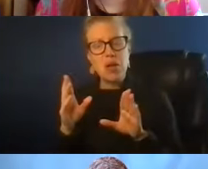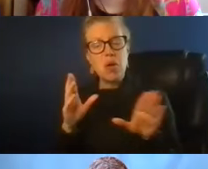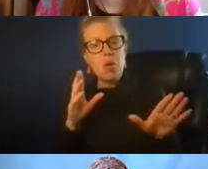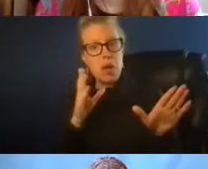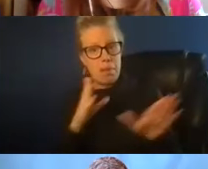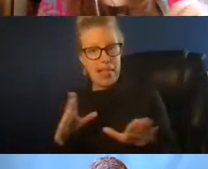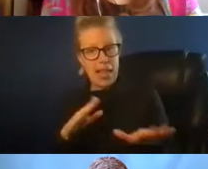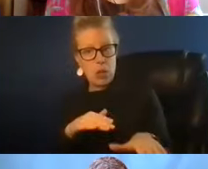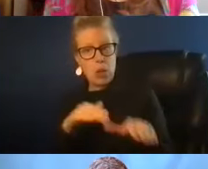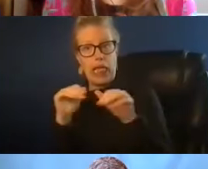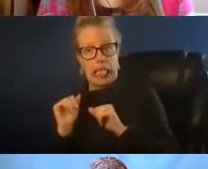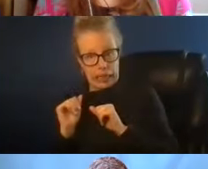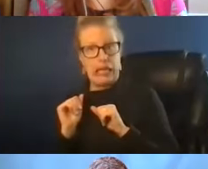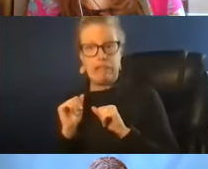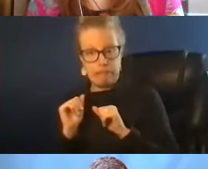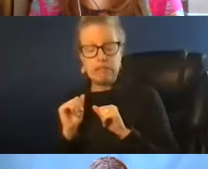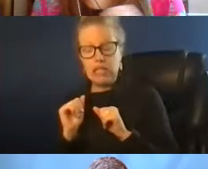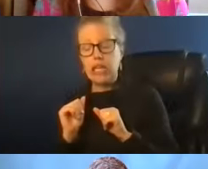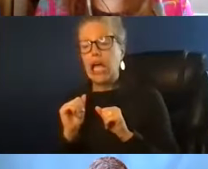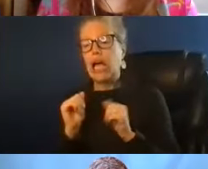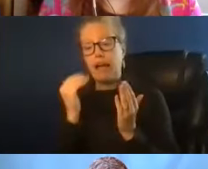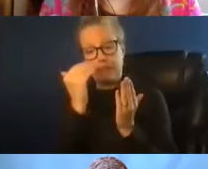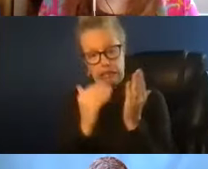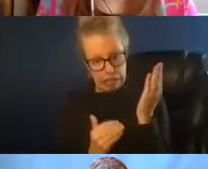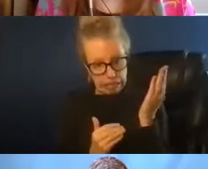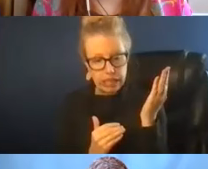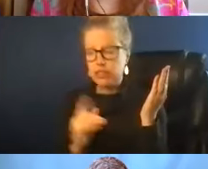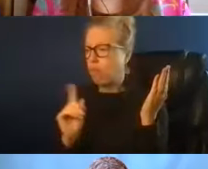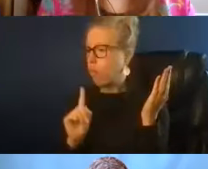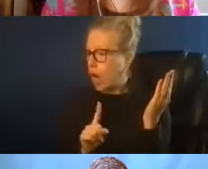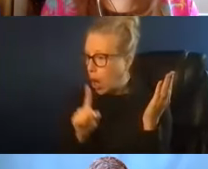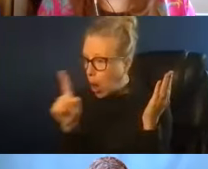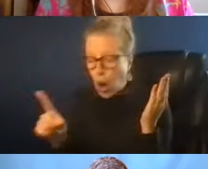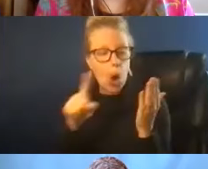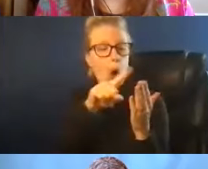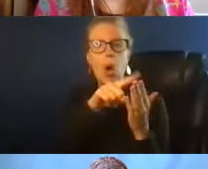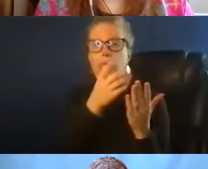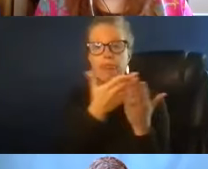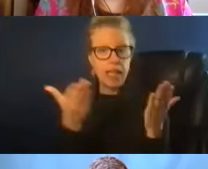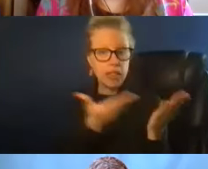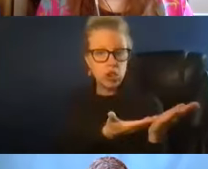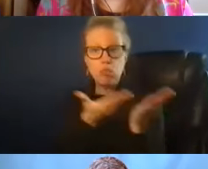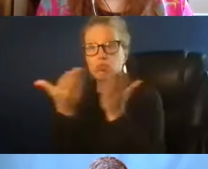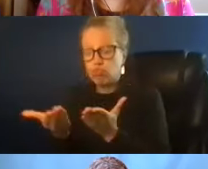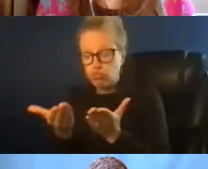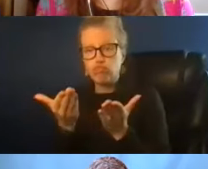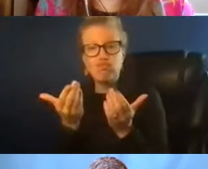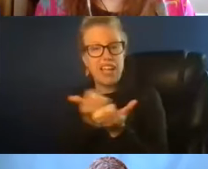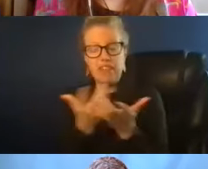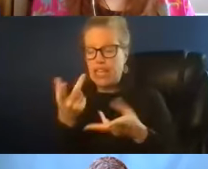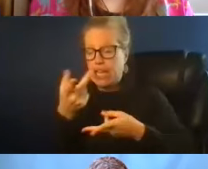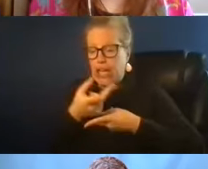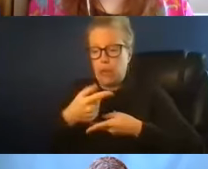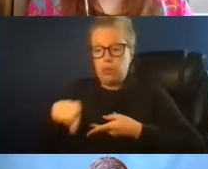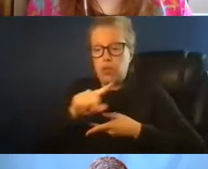leave, especially, having a list of where you'll go, what to bring with you, all of that stuff, it keeps you from